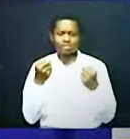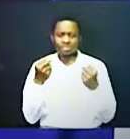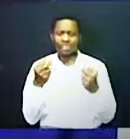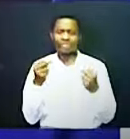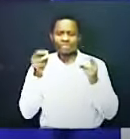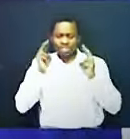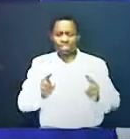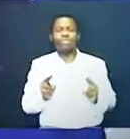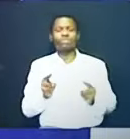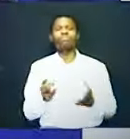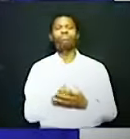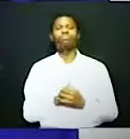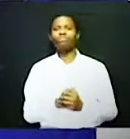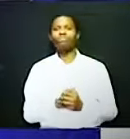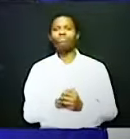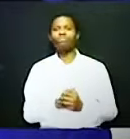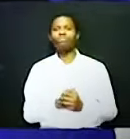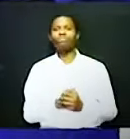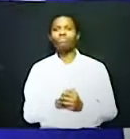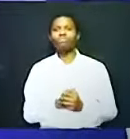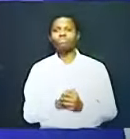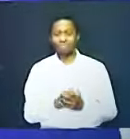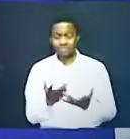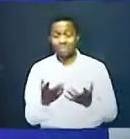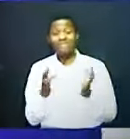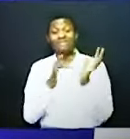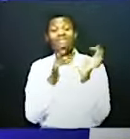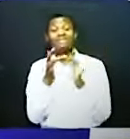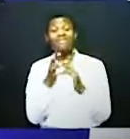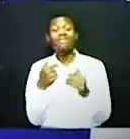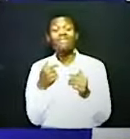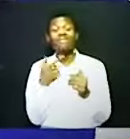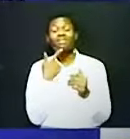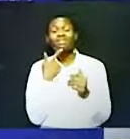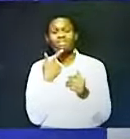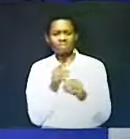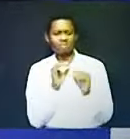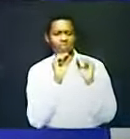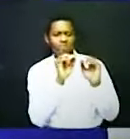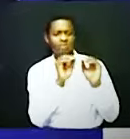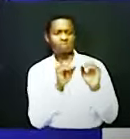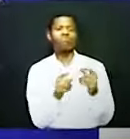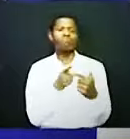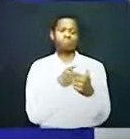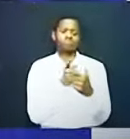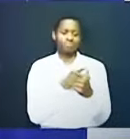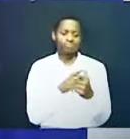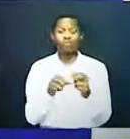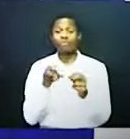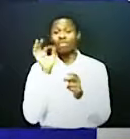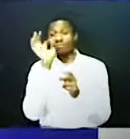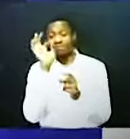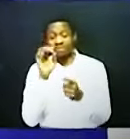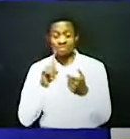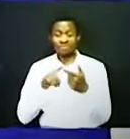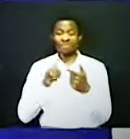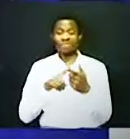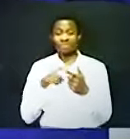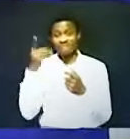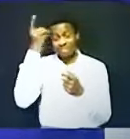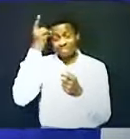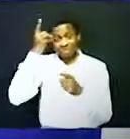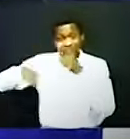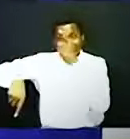You see, the Jesus we follow, he taught, he preached, he cast demons, he